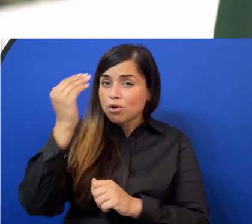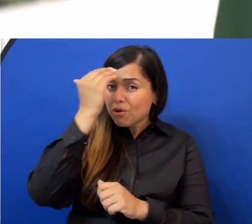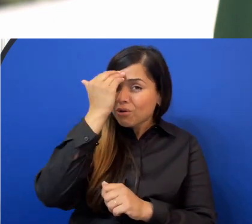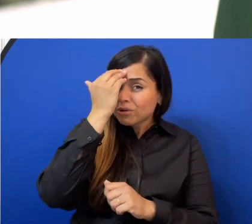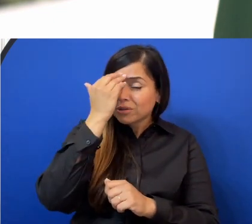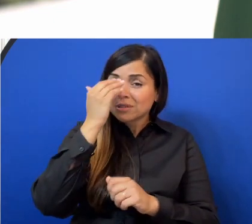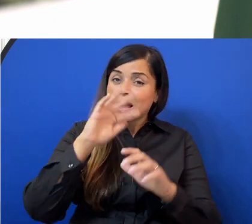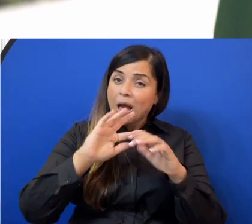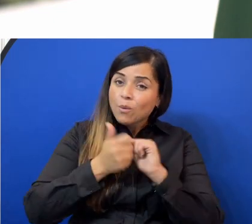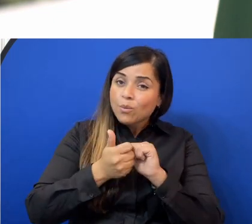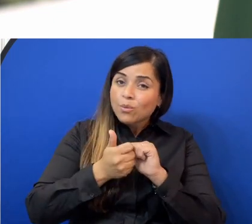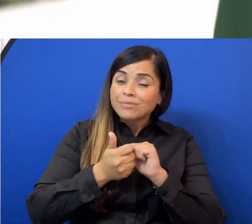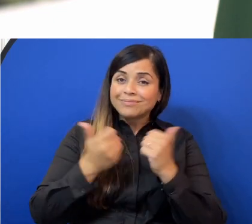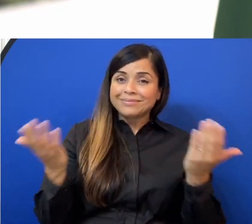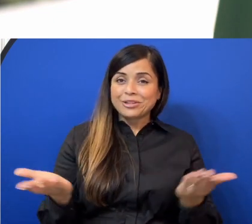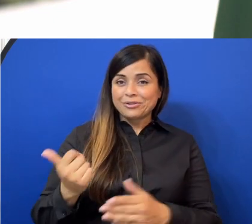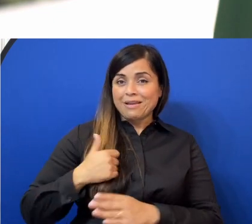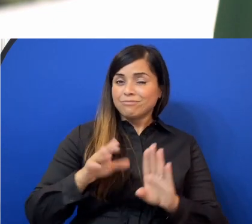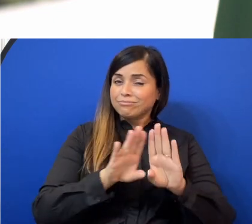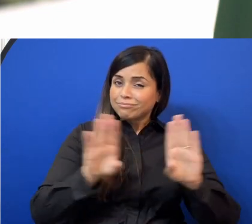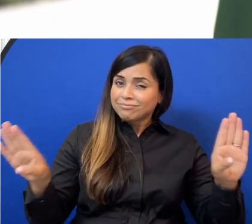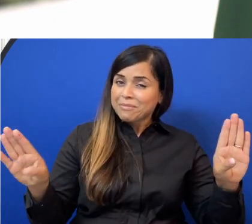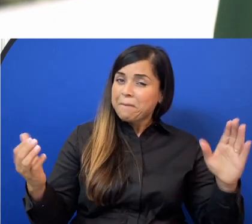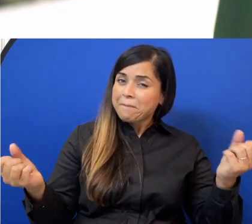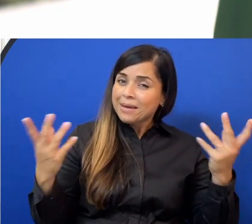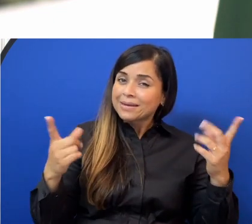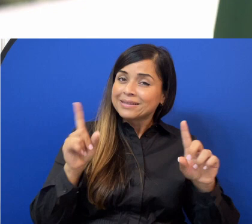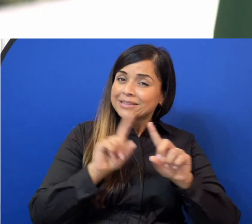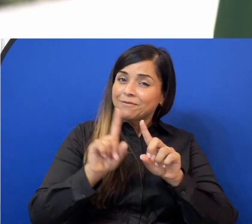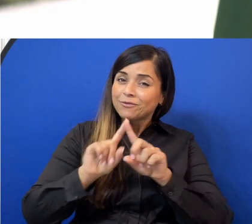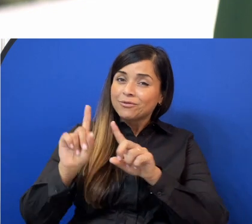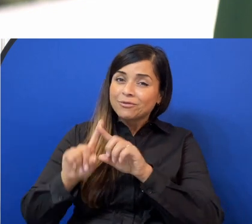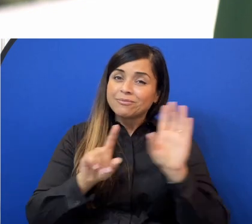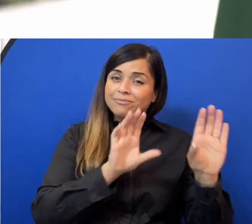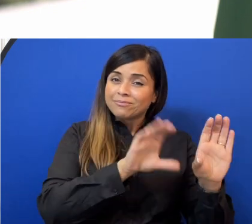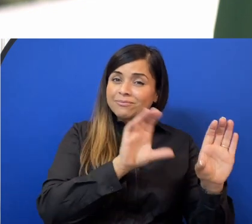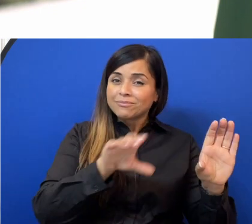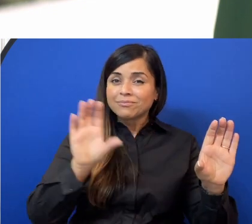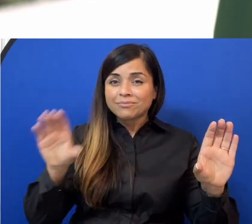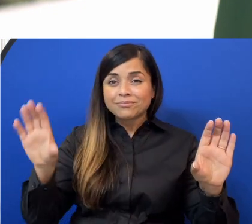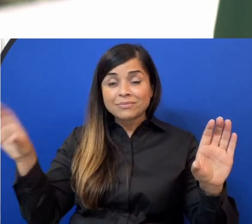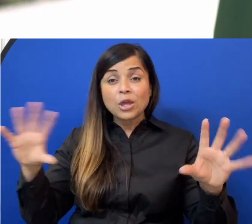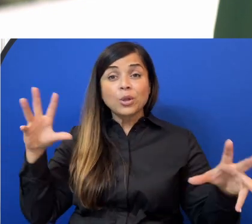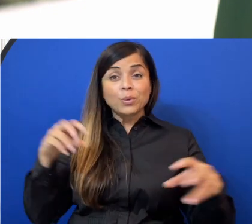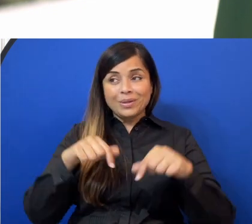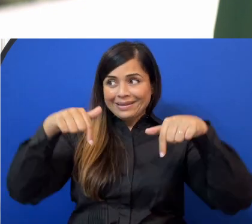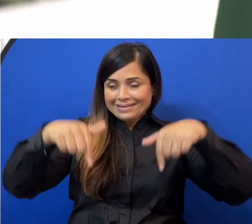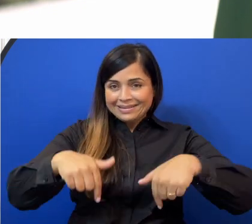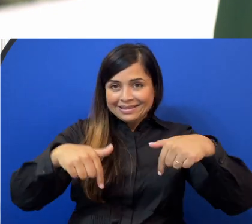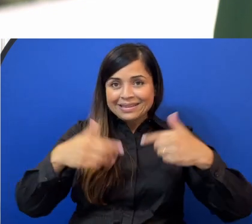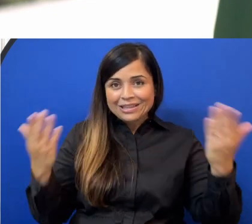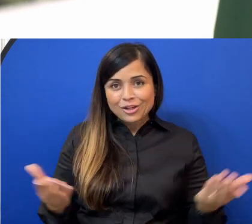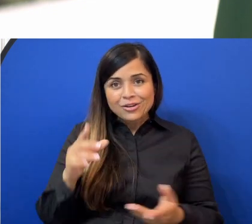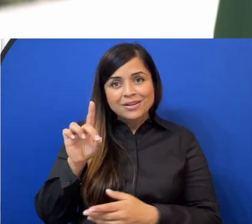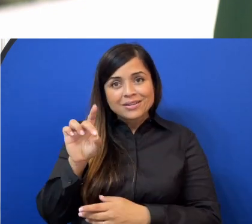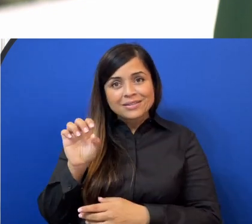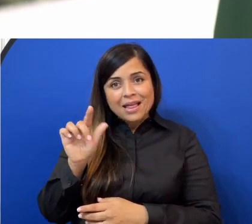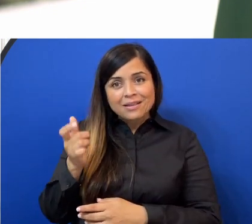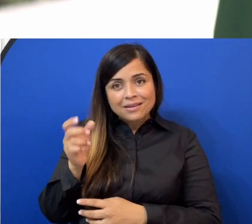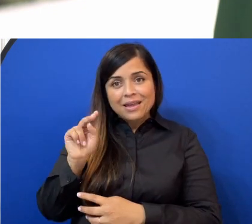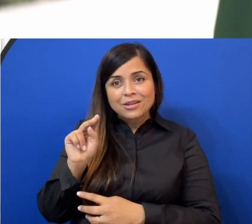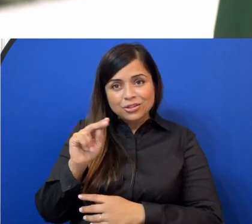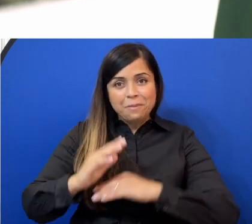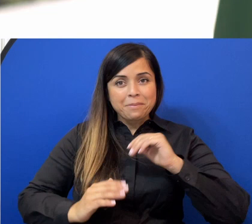physical spaces across the country. These include this very space, the Delegation Building, as well as the Ismaili Center